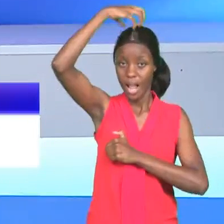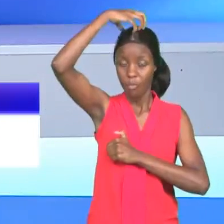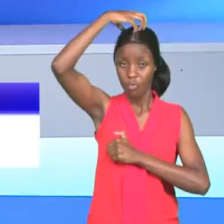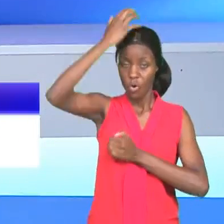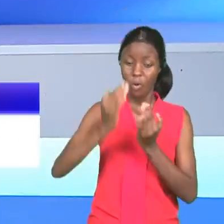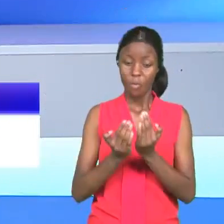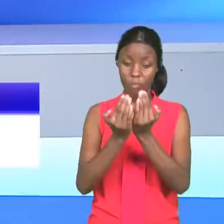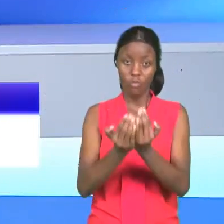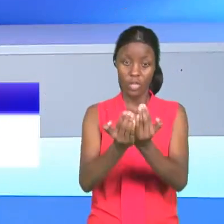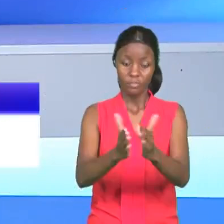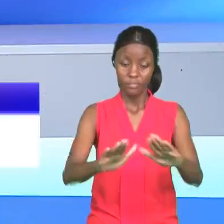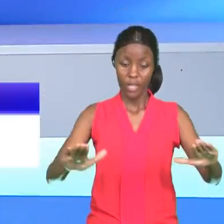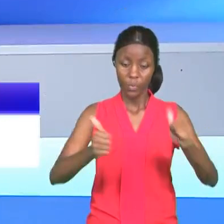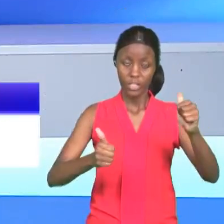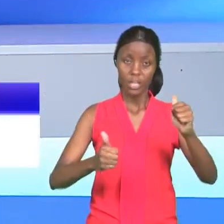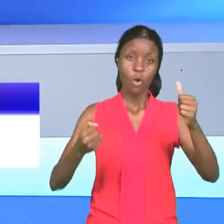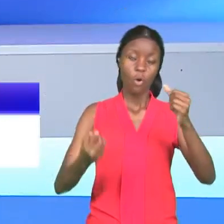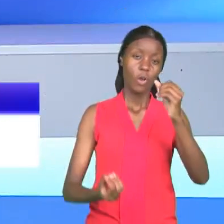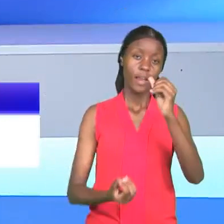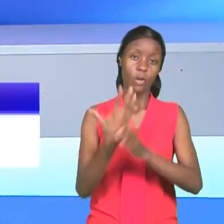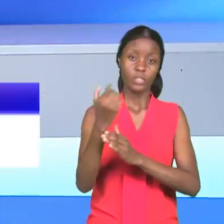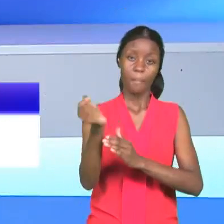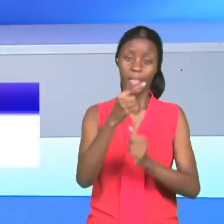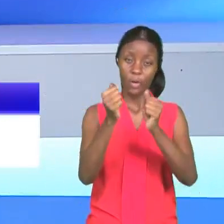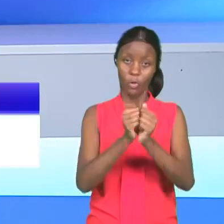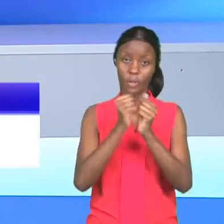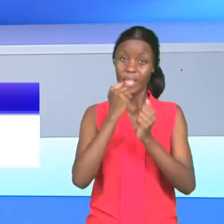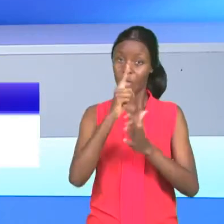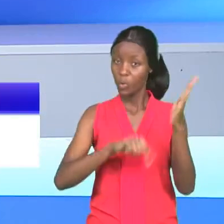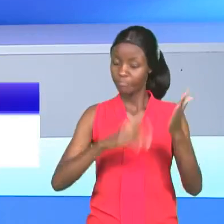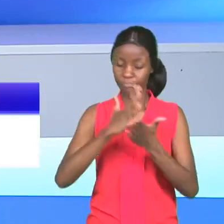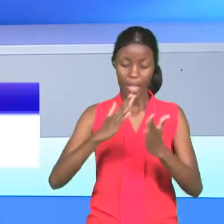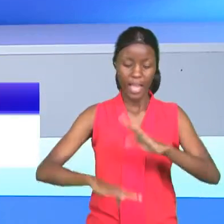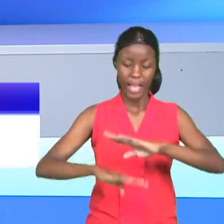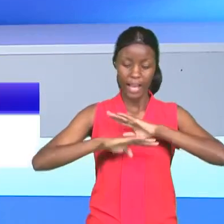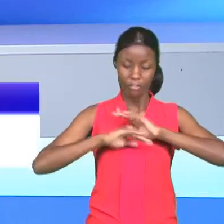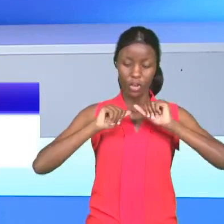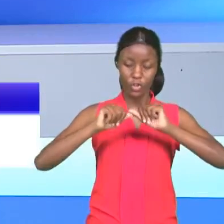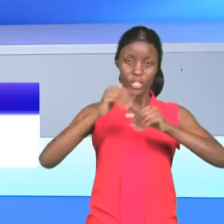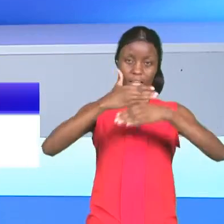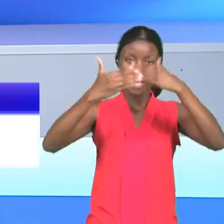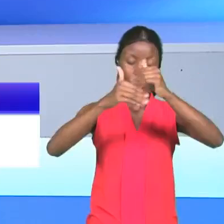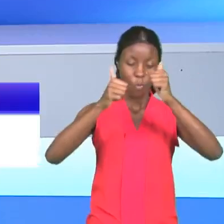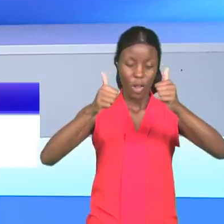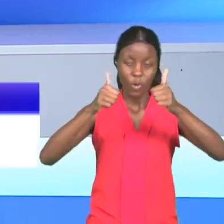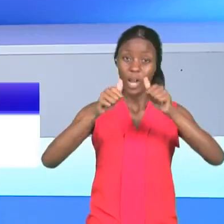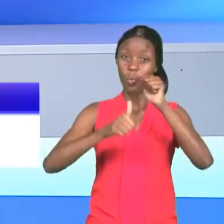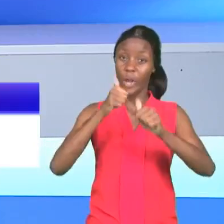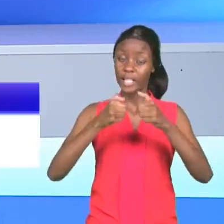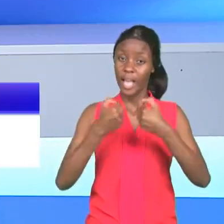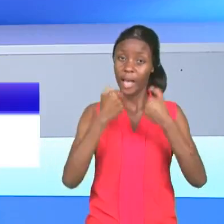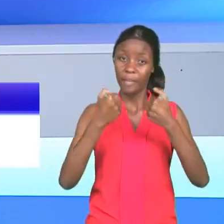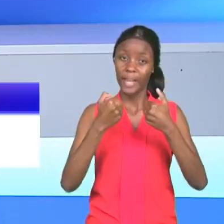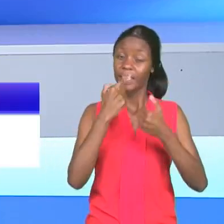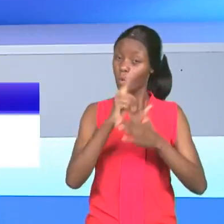opened in October. The president, who expressed satisfaction with the progress of the ongoing construction works at the seaport, said the